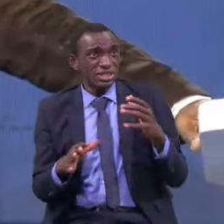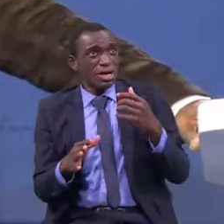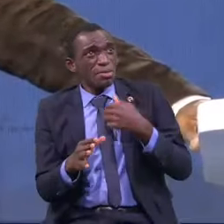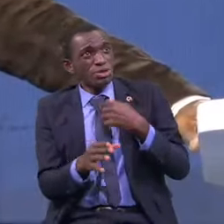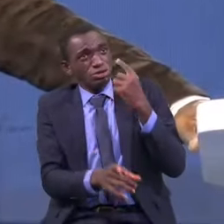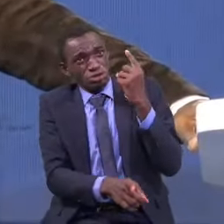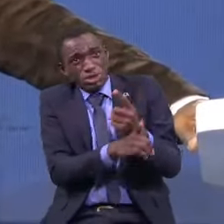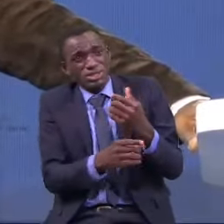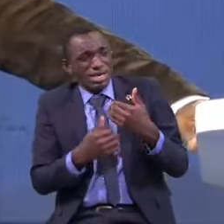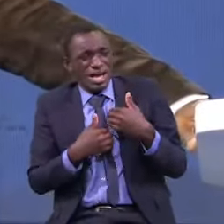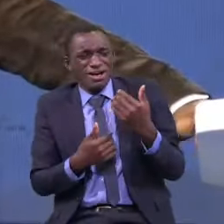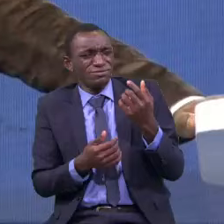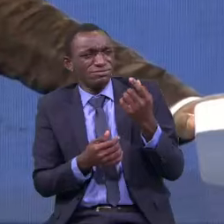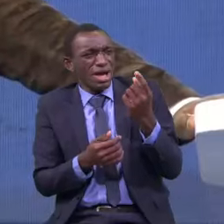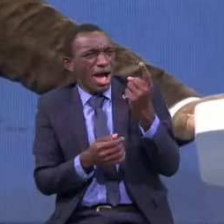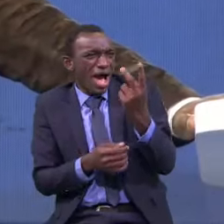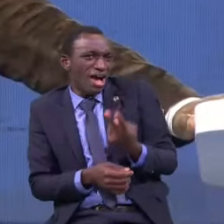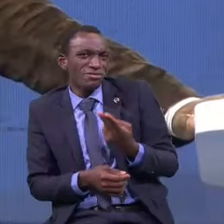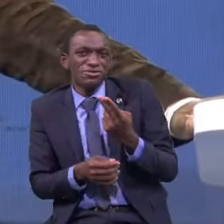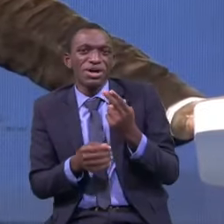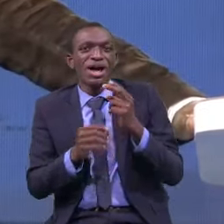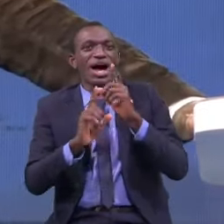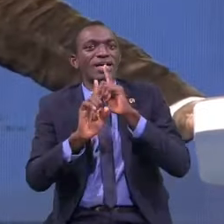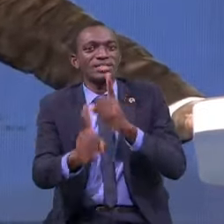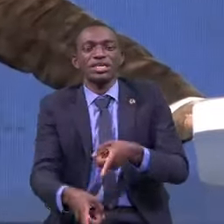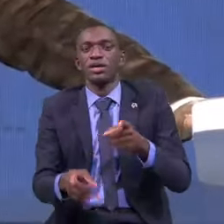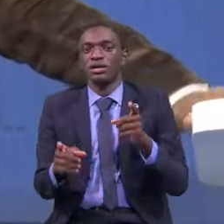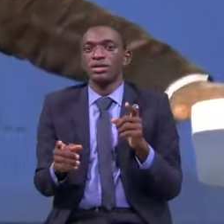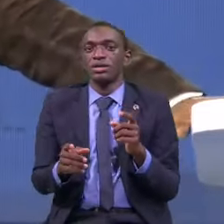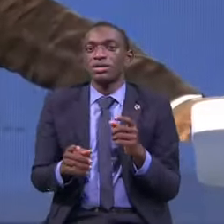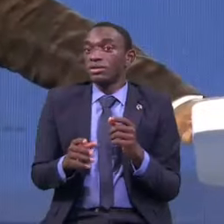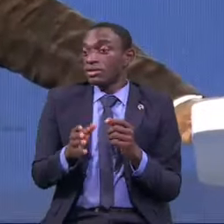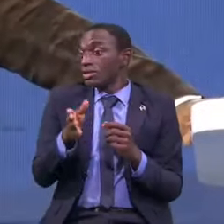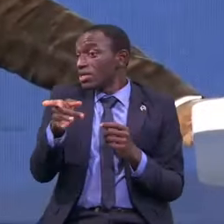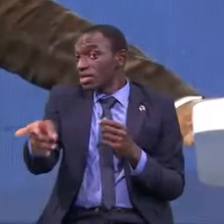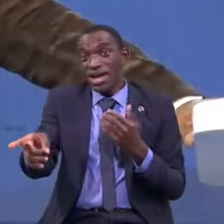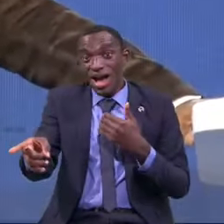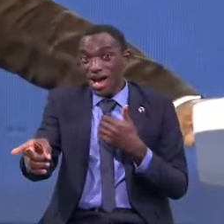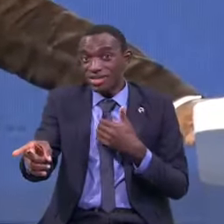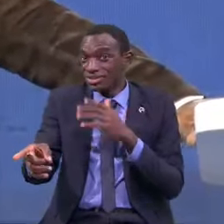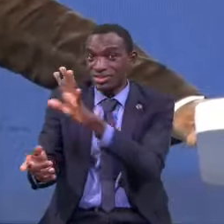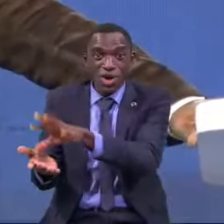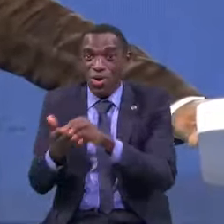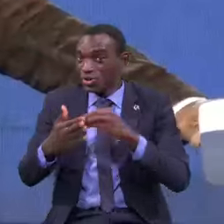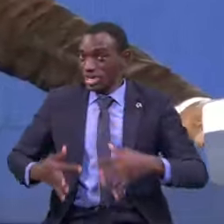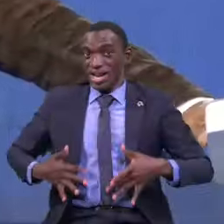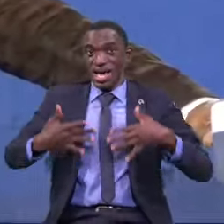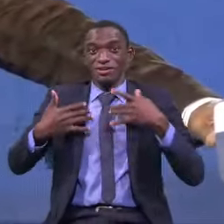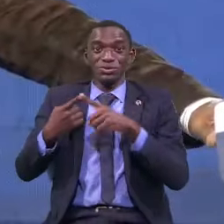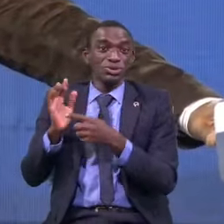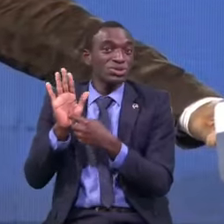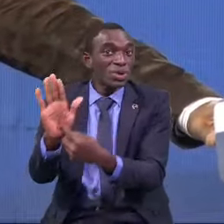a partial answer. No, he had his own light to